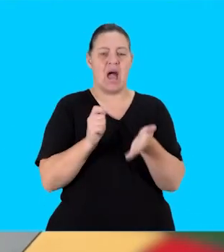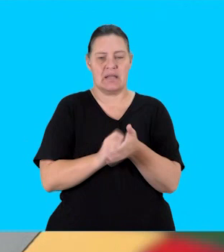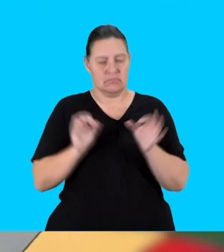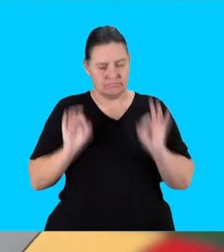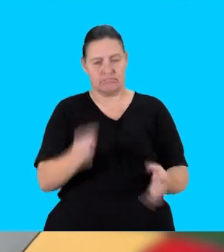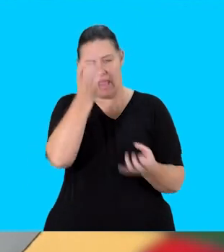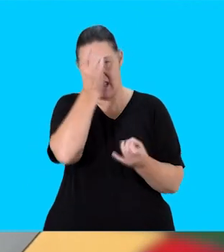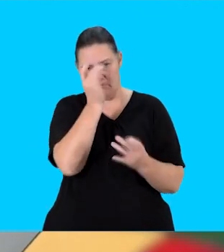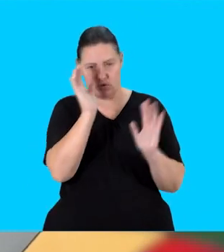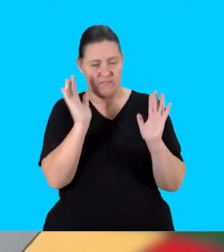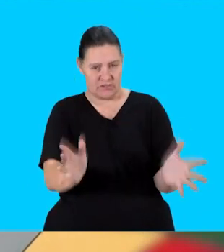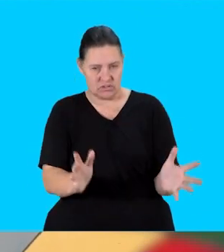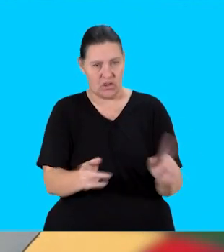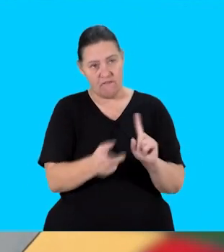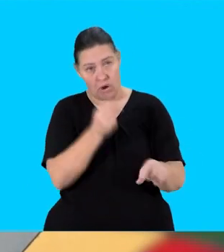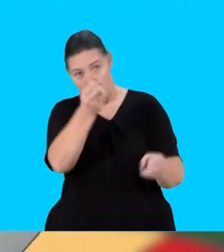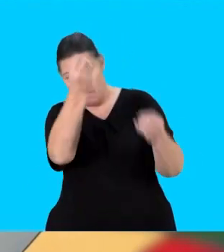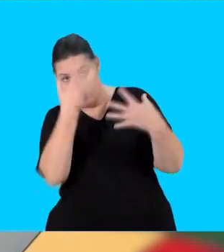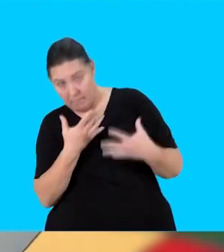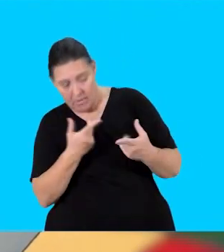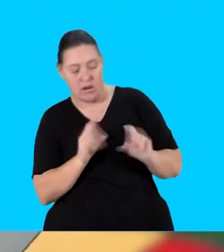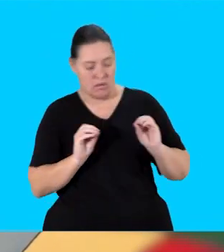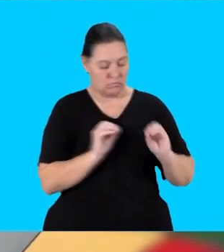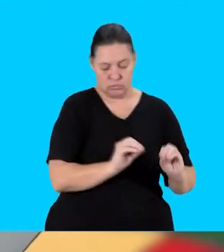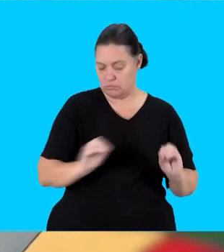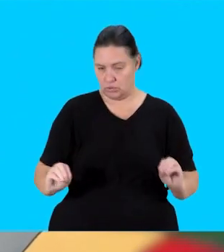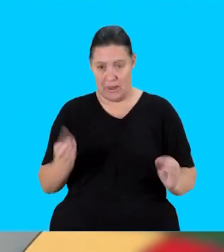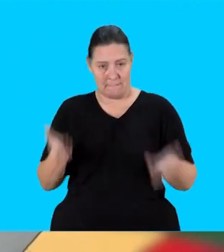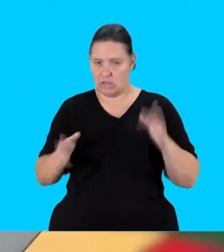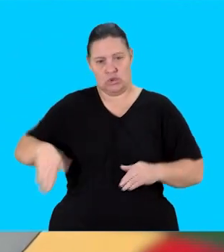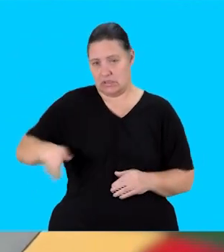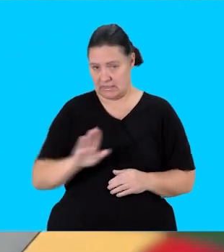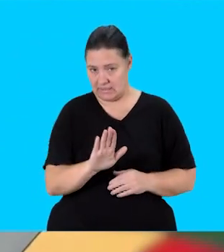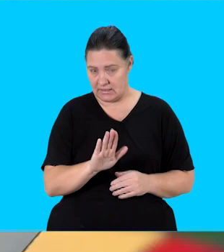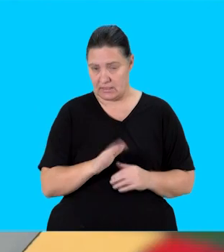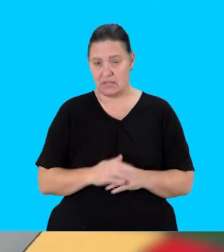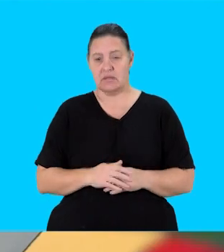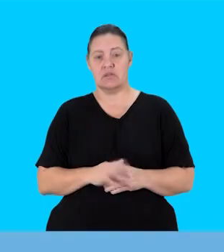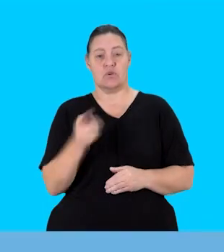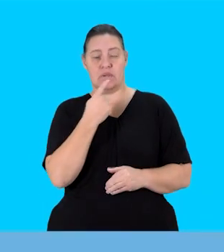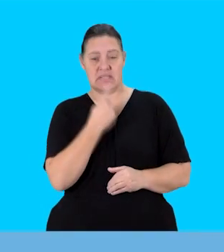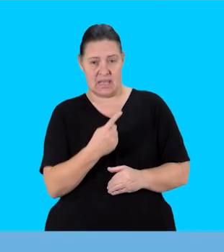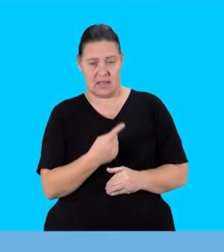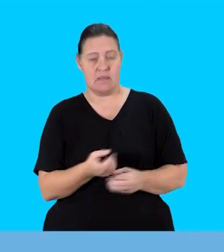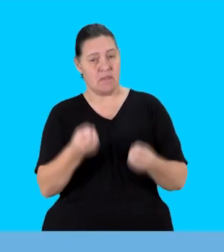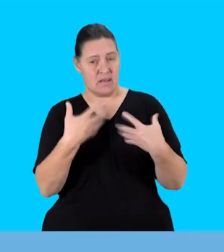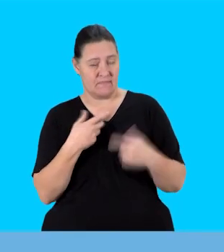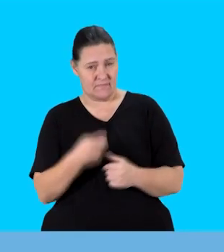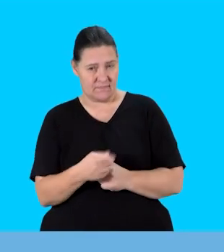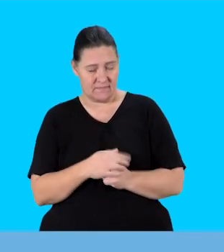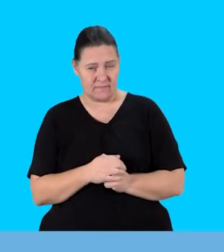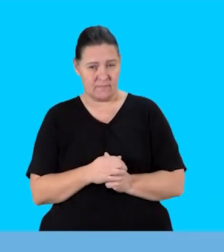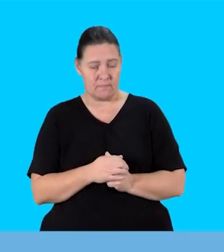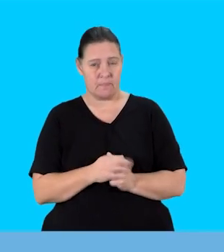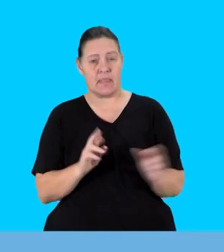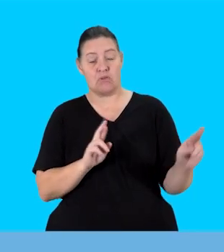out the correct information from the given question or from the periodic table. Now, as we've said, we are given this